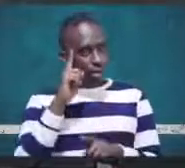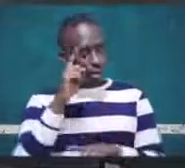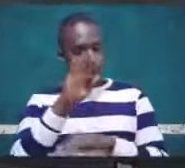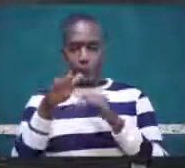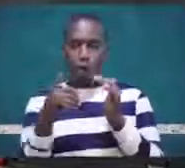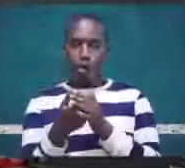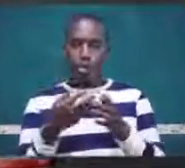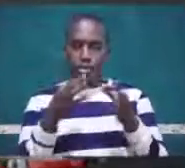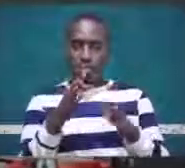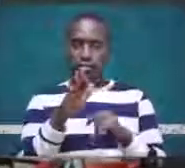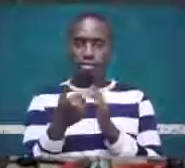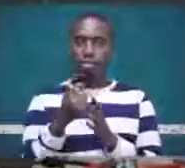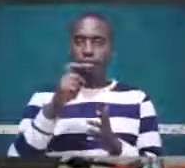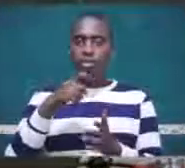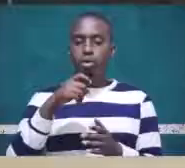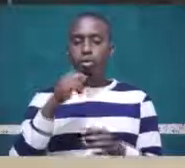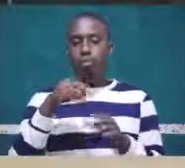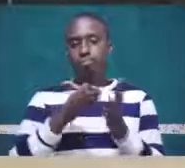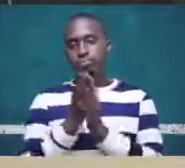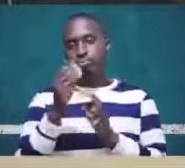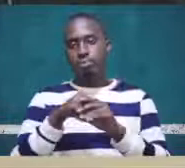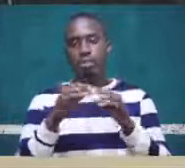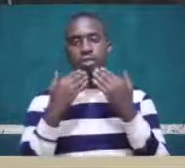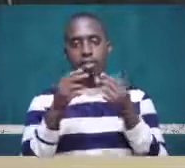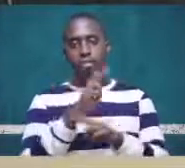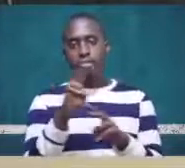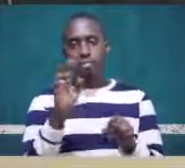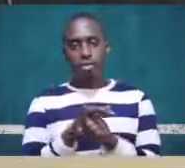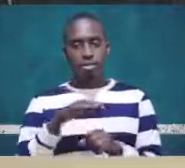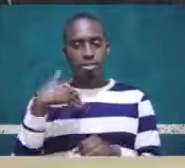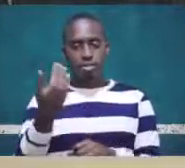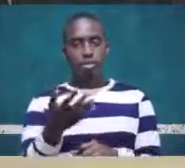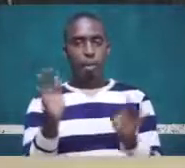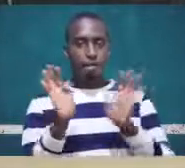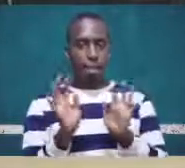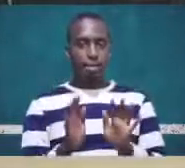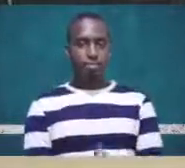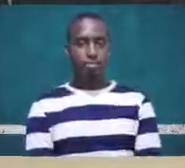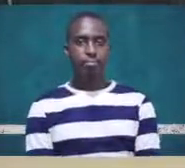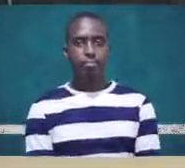all the things we need to go through. I thank you very much. See you then. Bye.